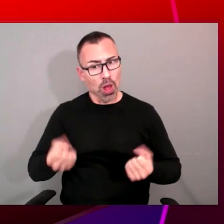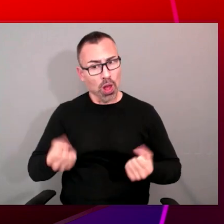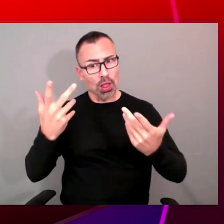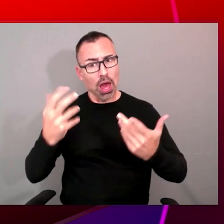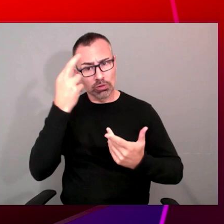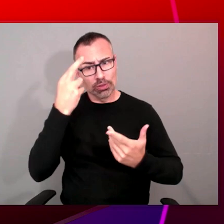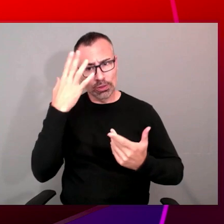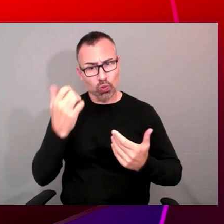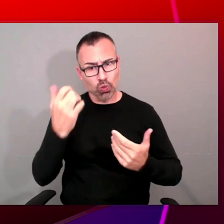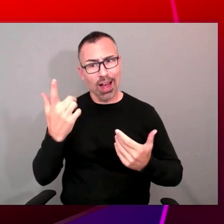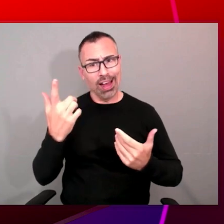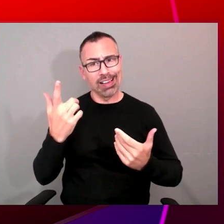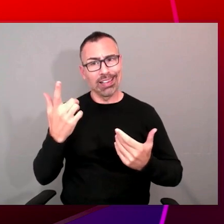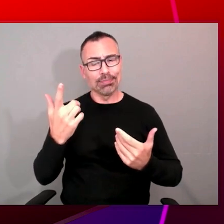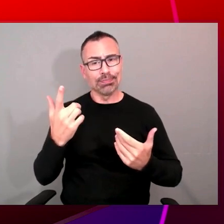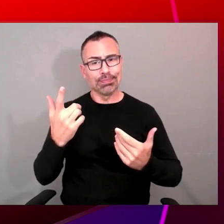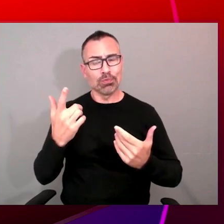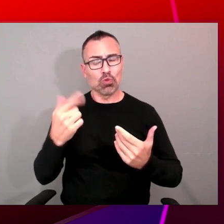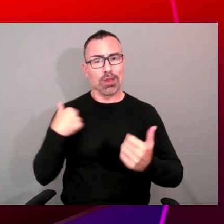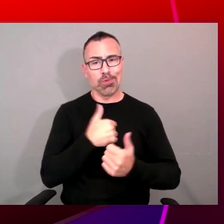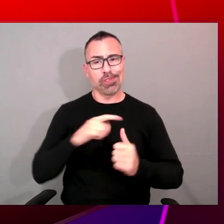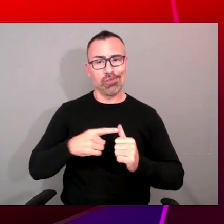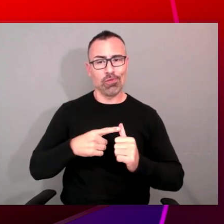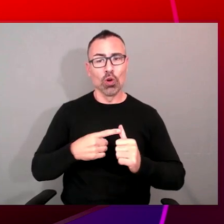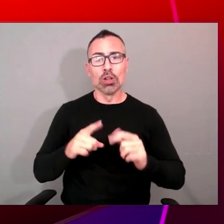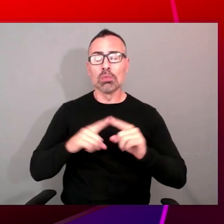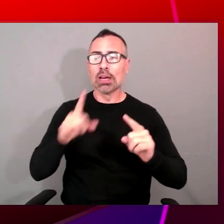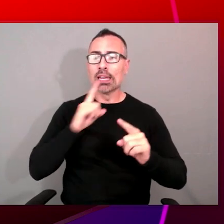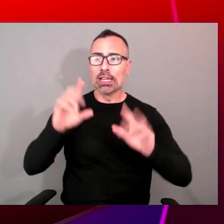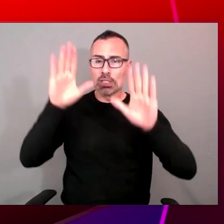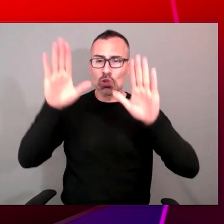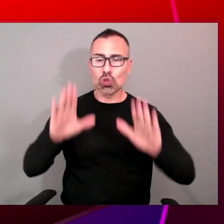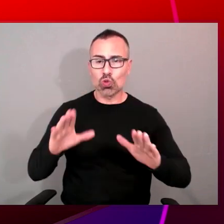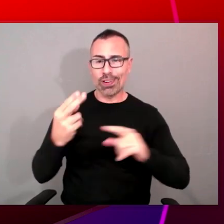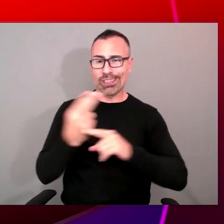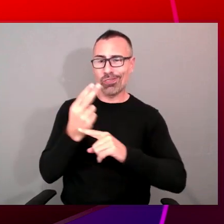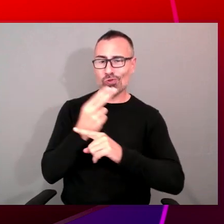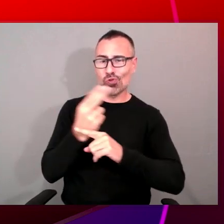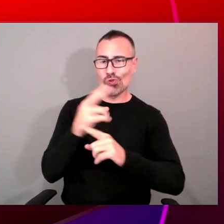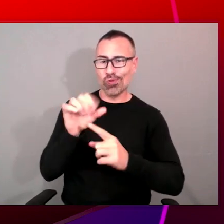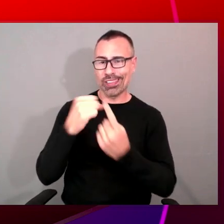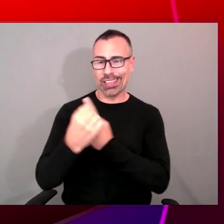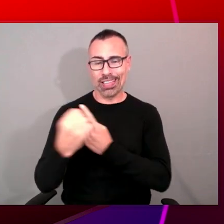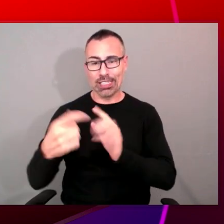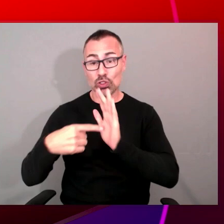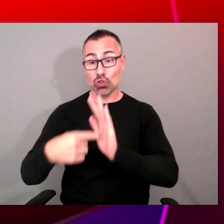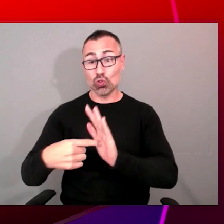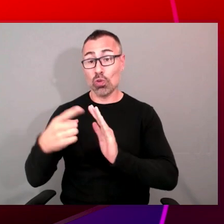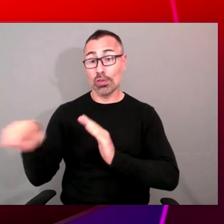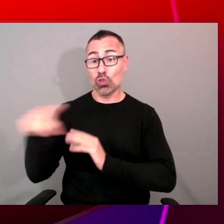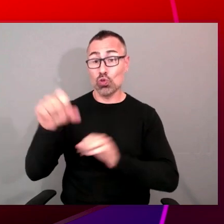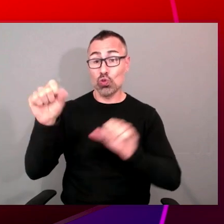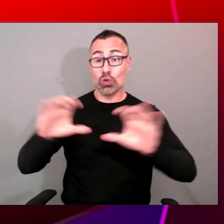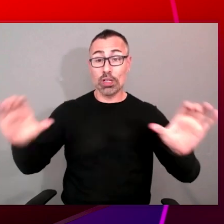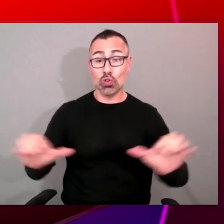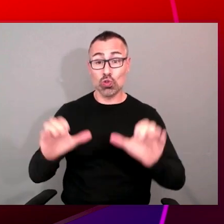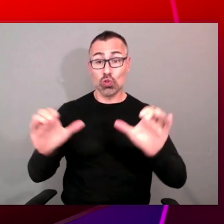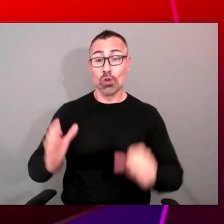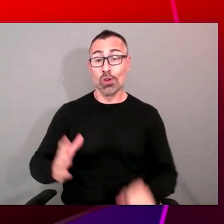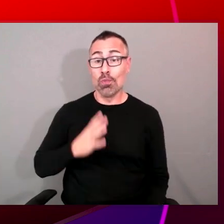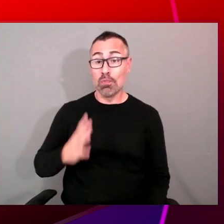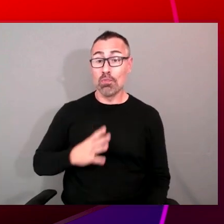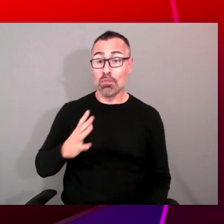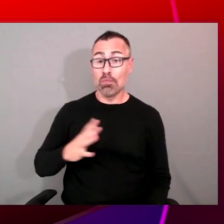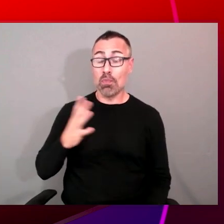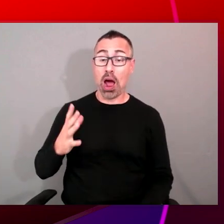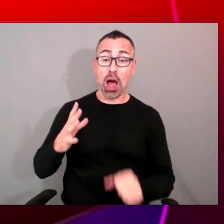is actually a great use case to show that you can do modern filmmaking 100%